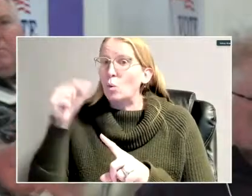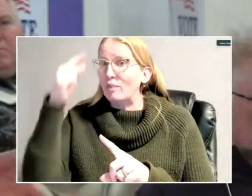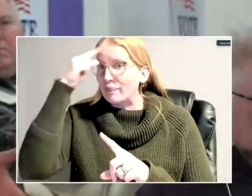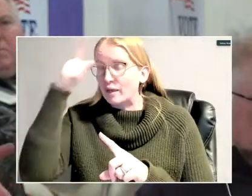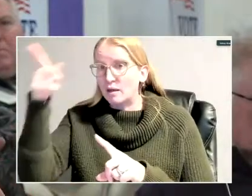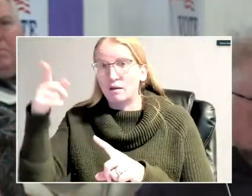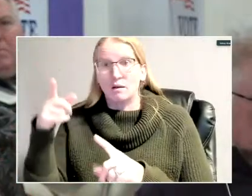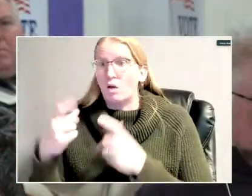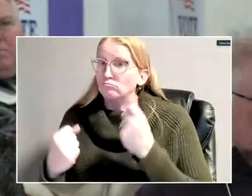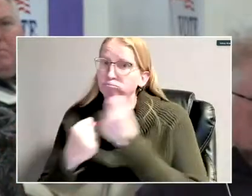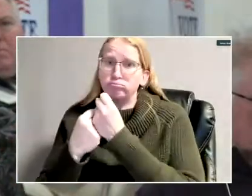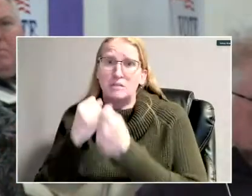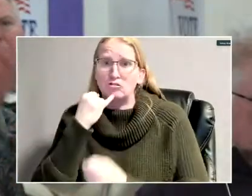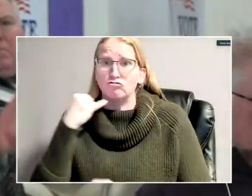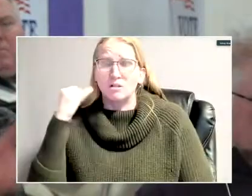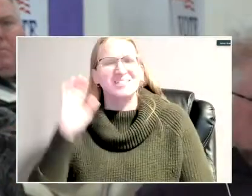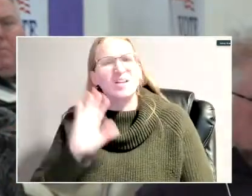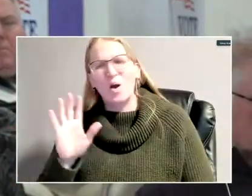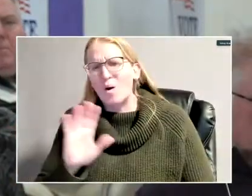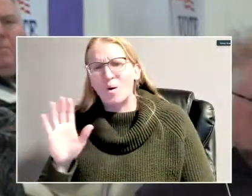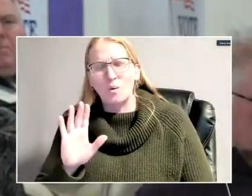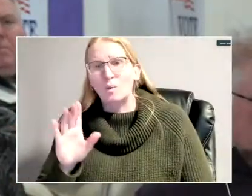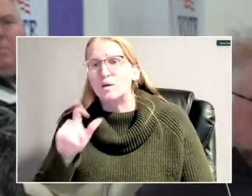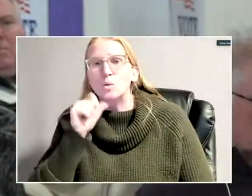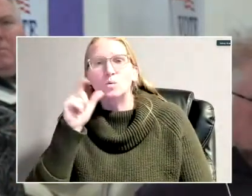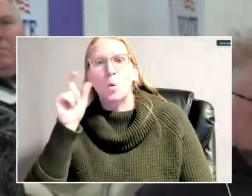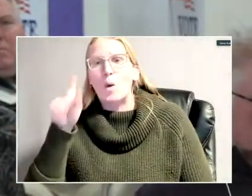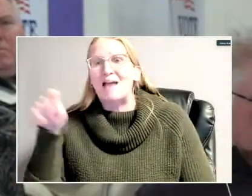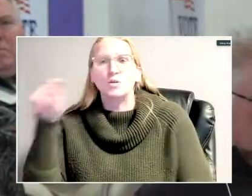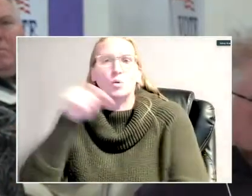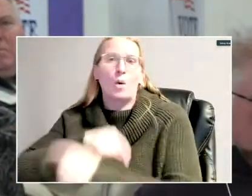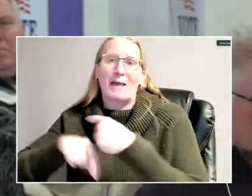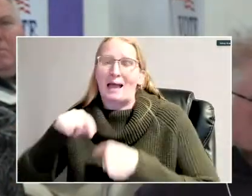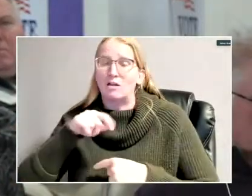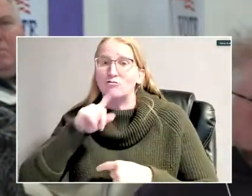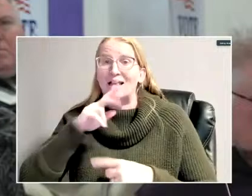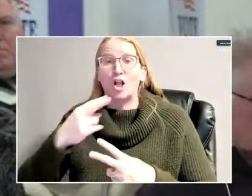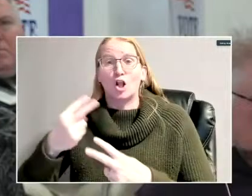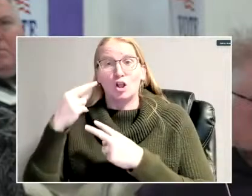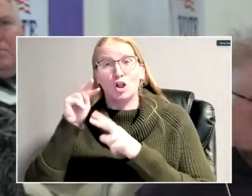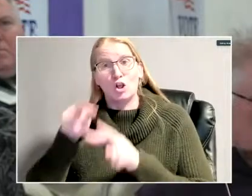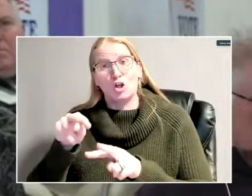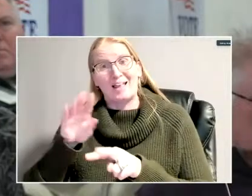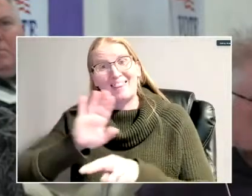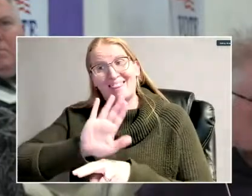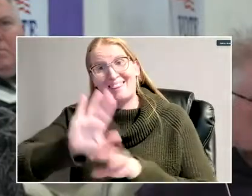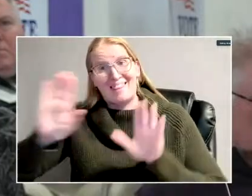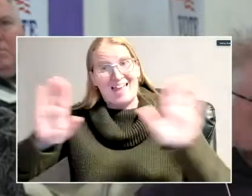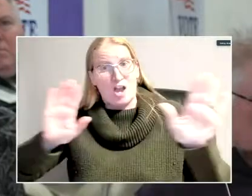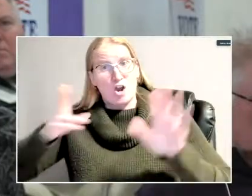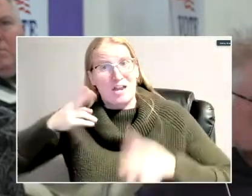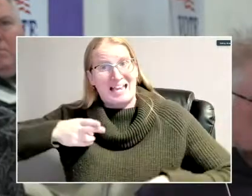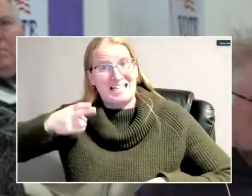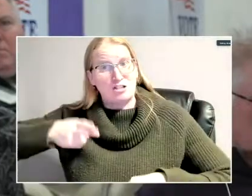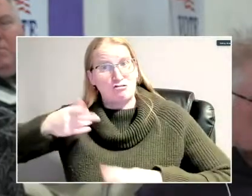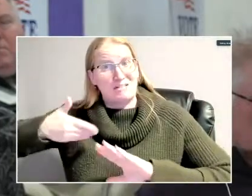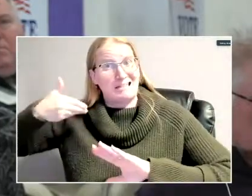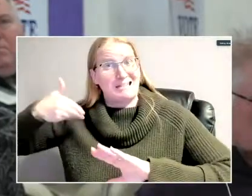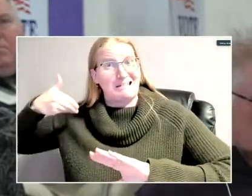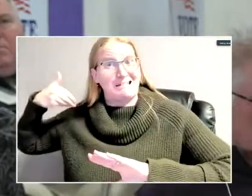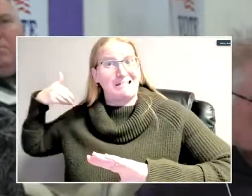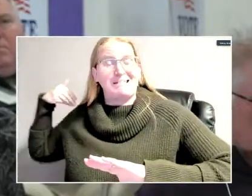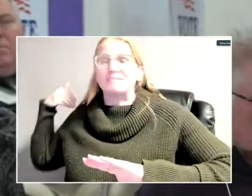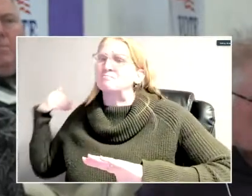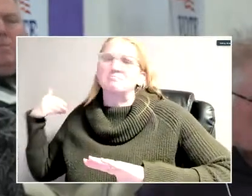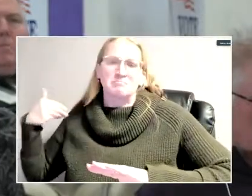before October the long history there we only need to look right now at the horrific actions that are continuing